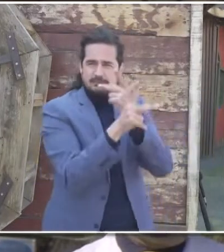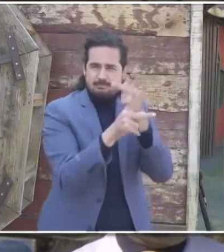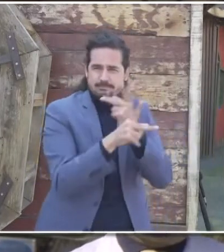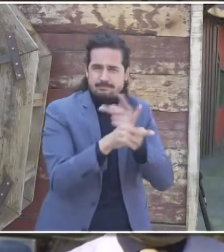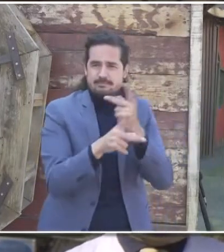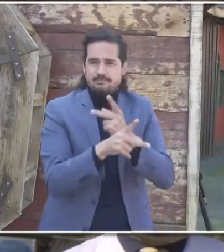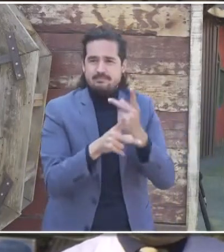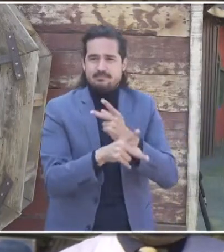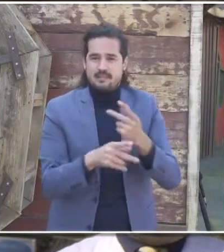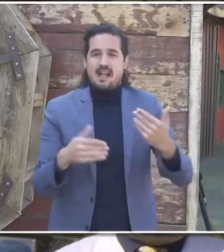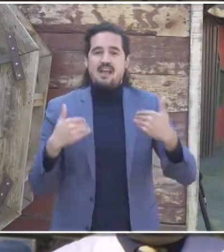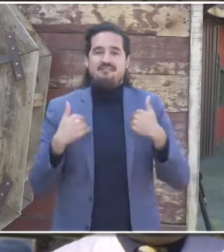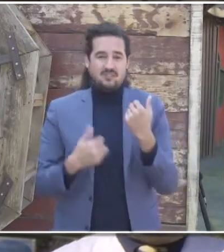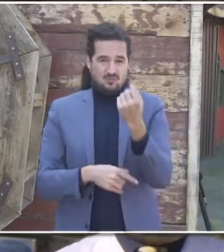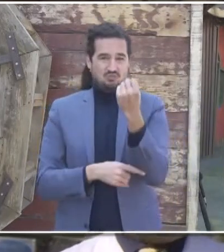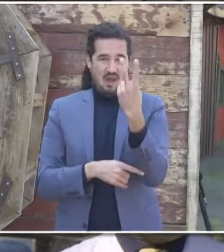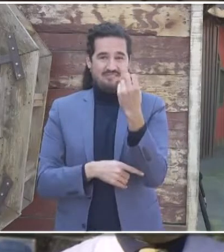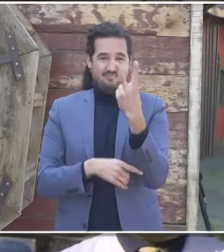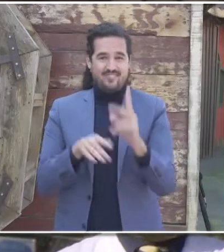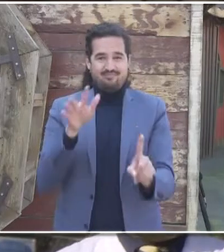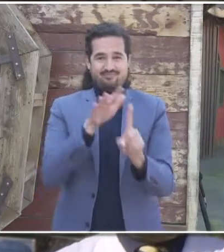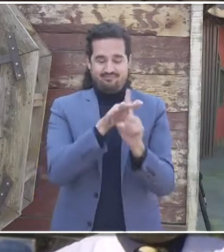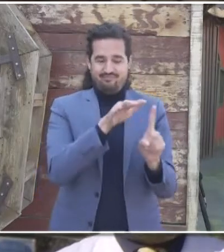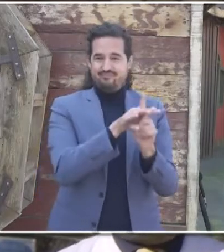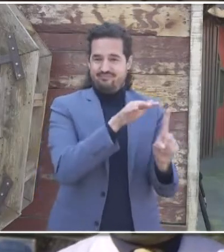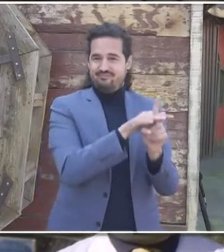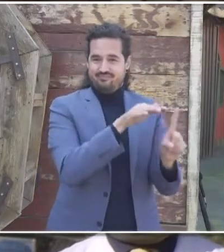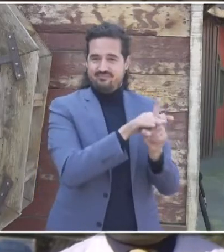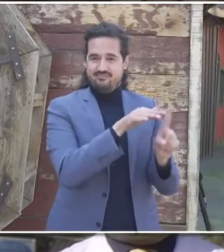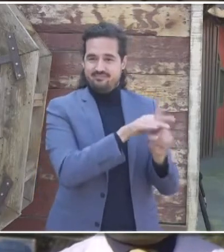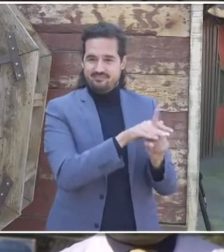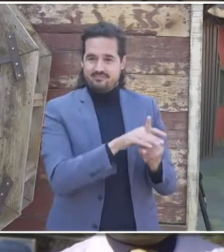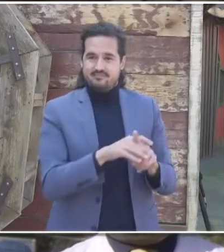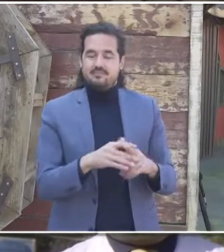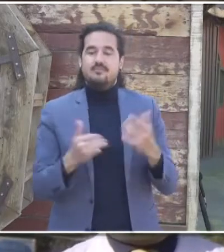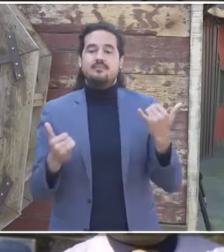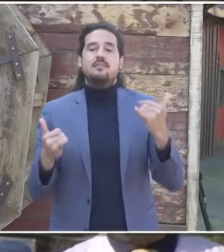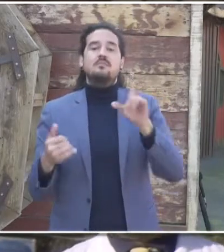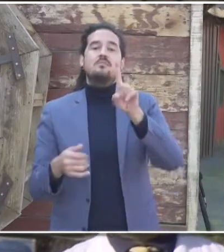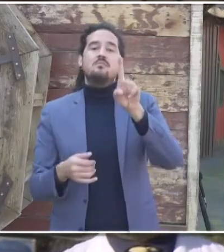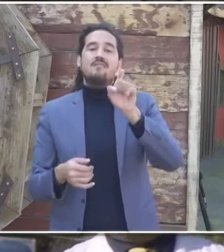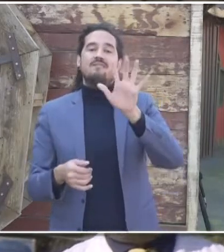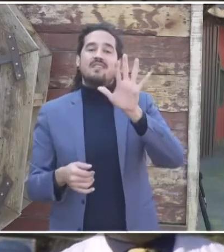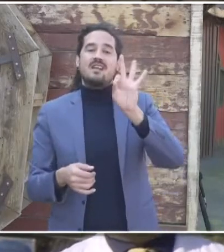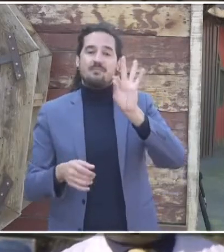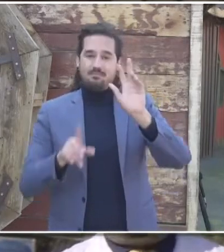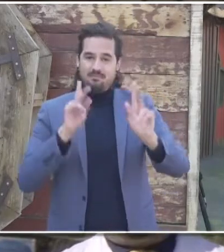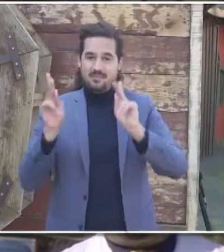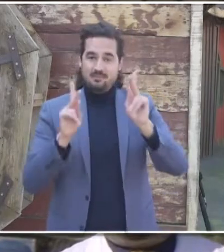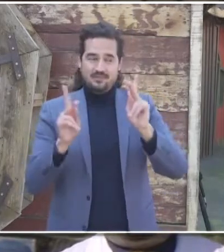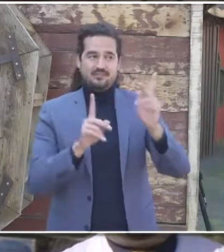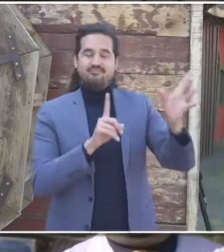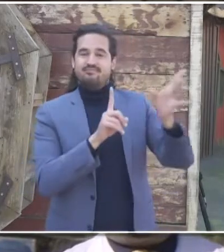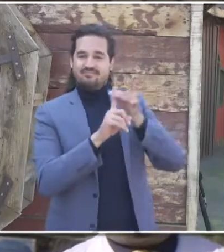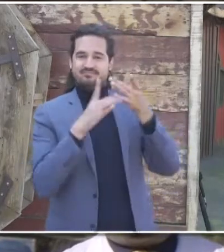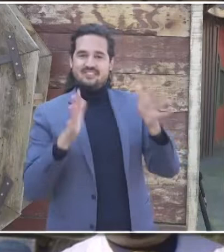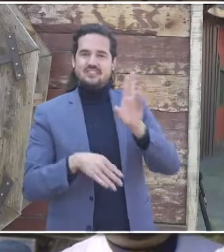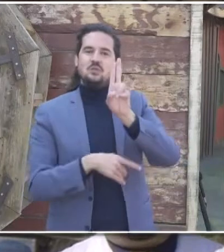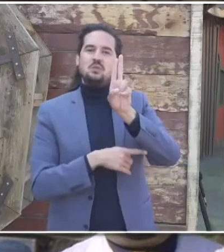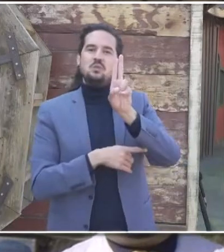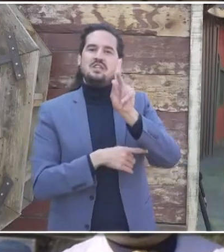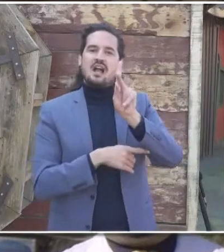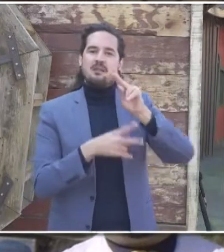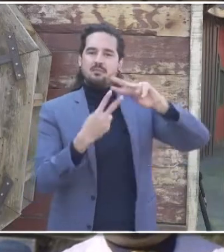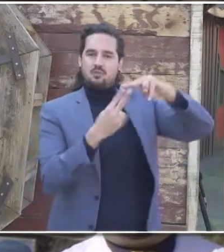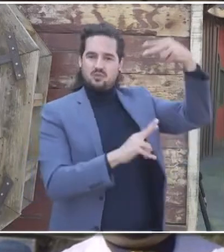have 159 identifiable cases of the UK variant in the state. We have